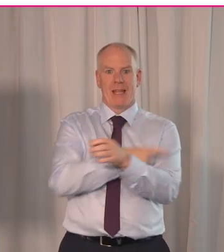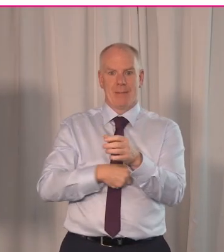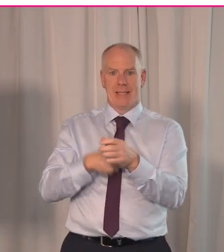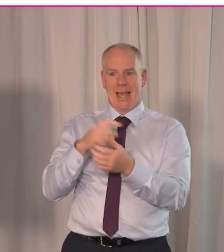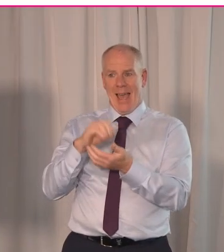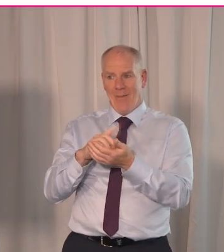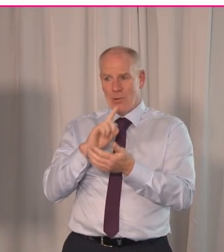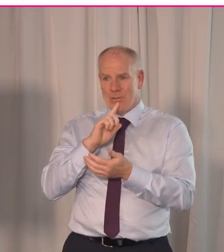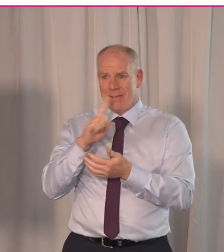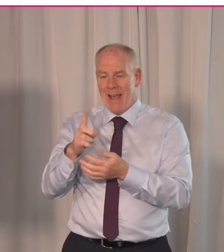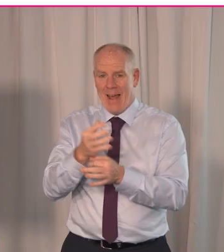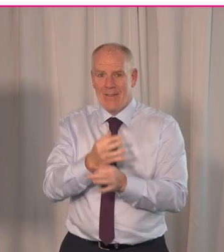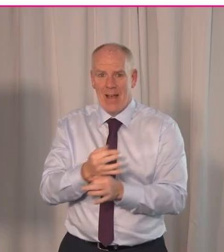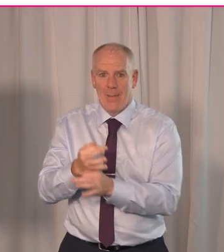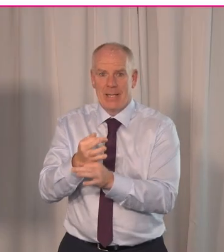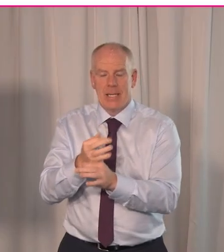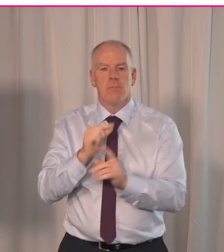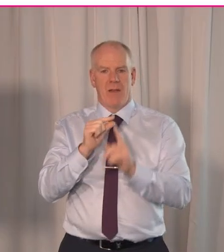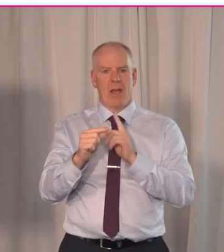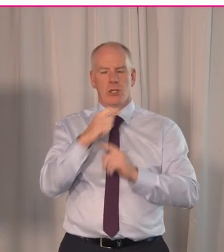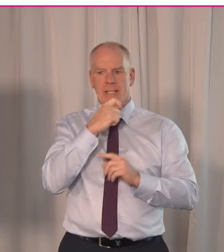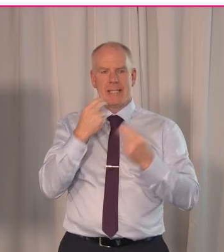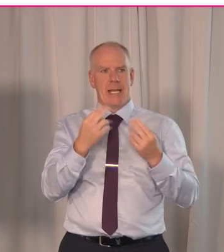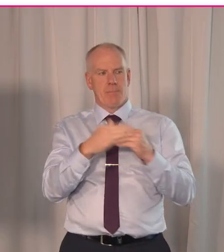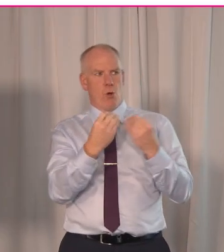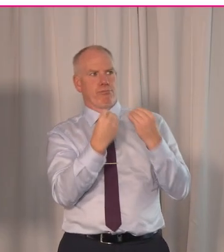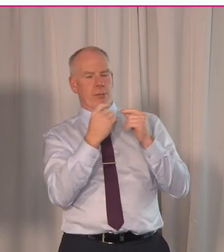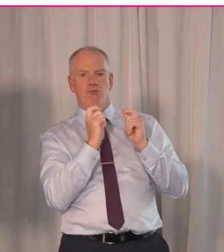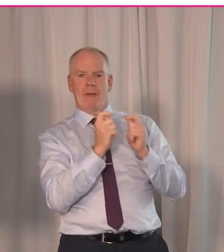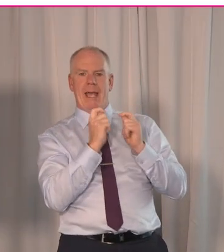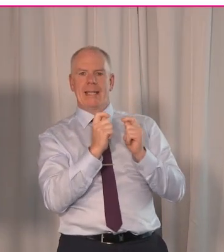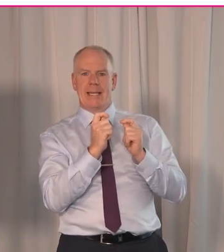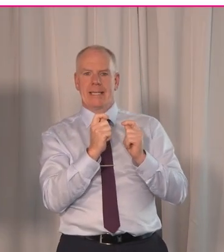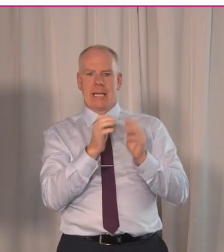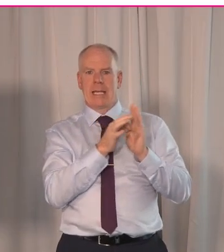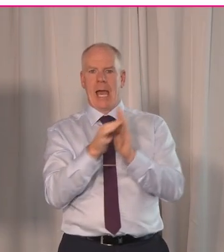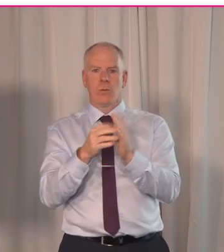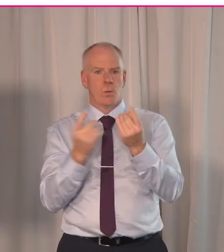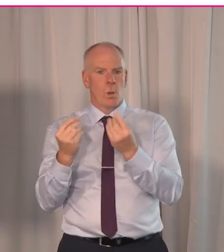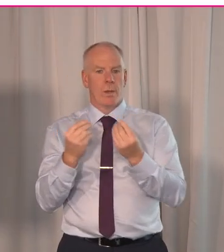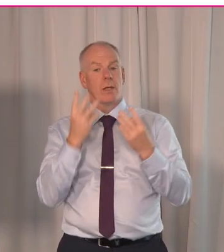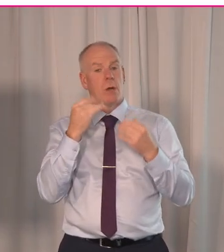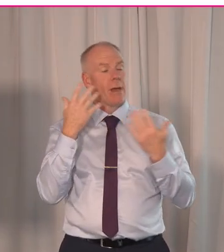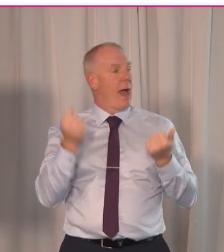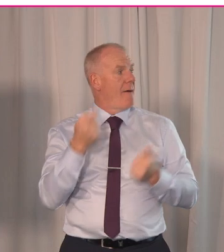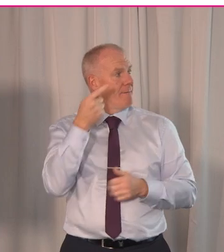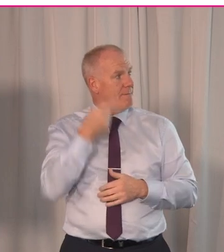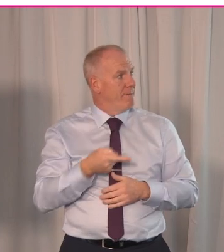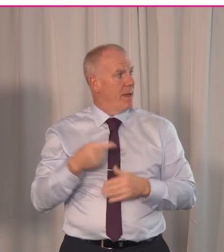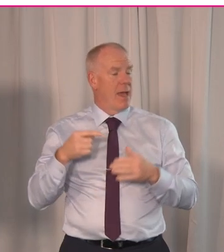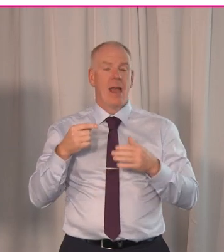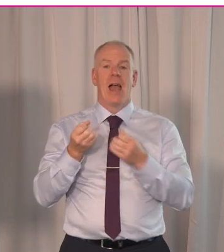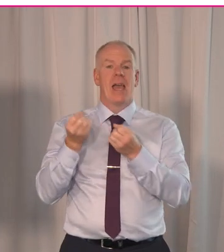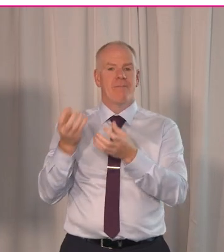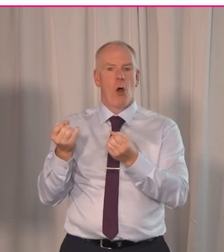communicate this with the family. And they have said that this is something that requires training and support and clear guidance. And that's why we developed the Informing